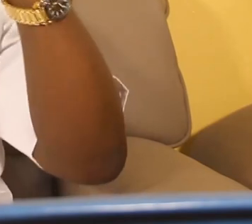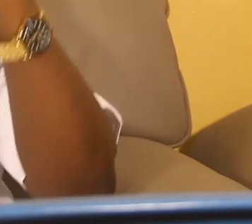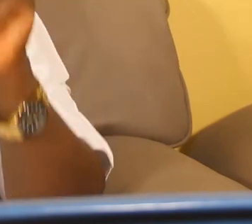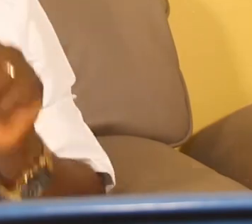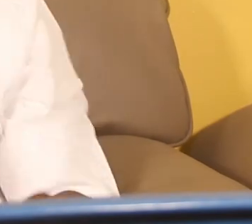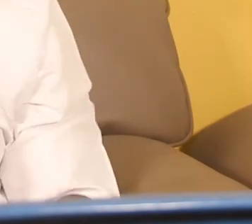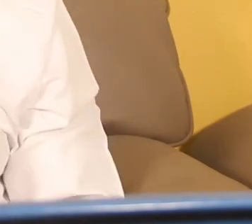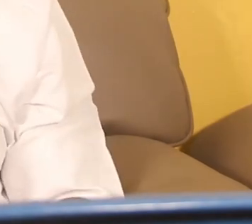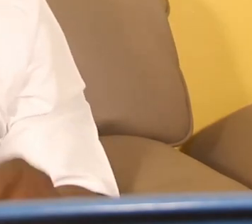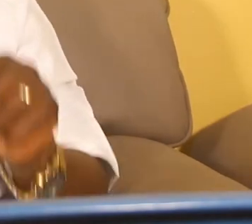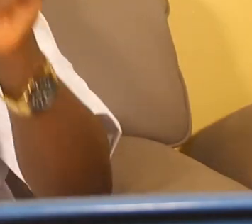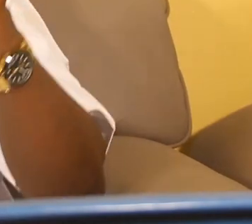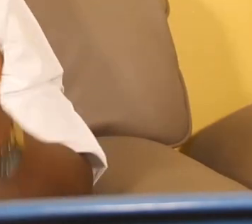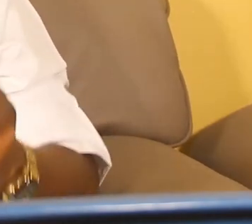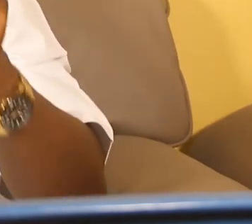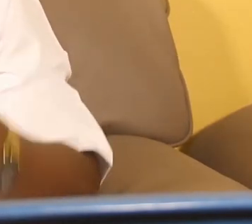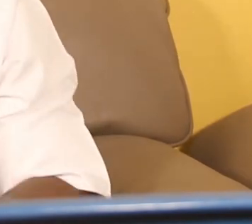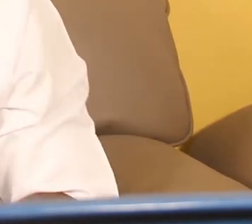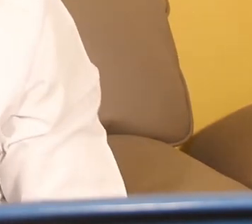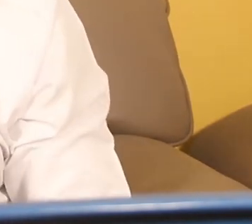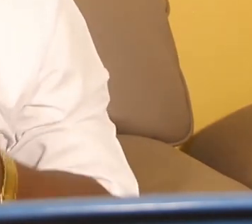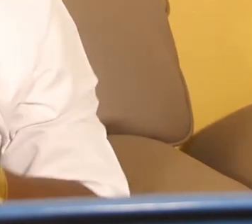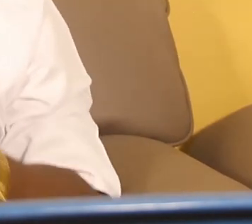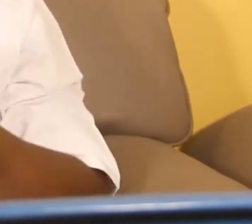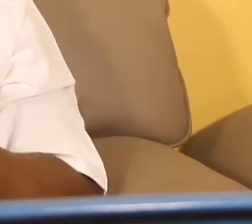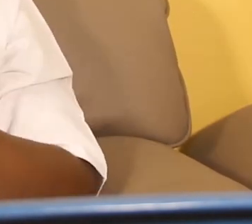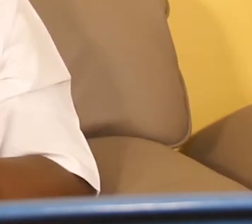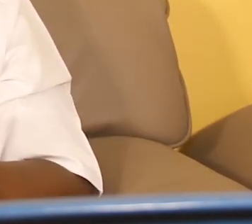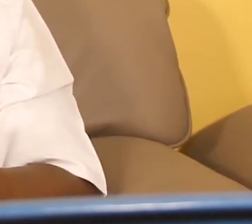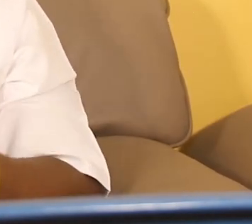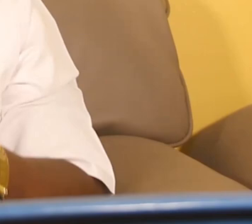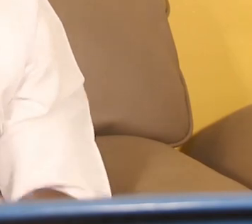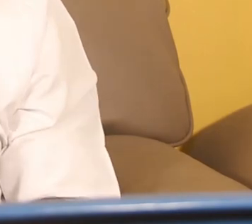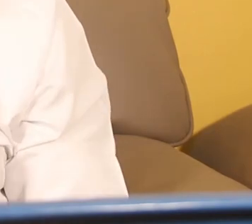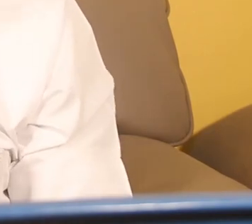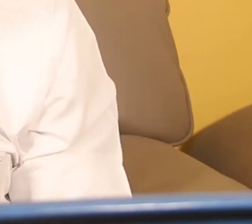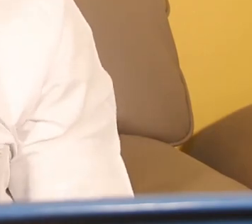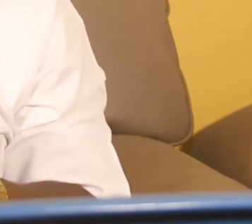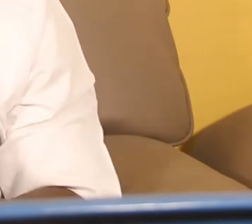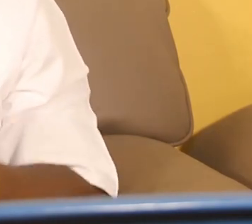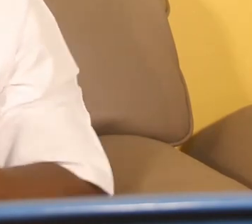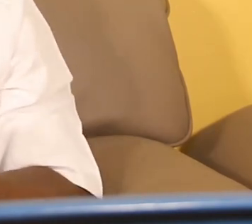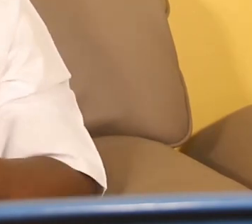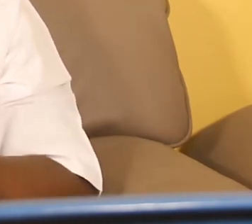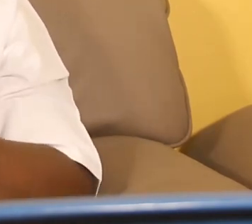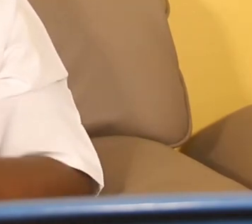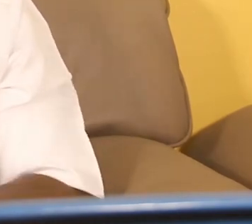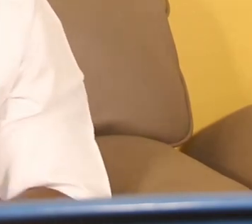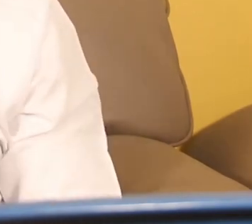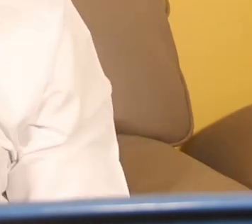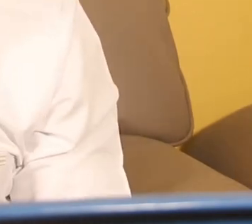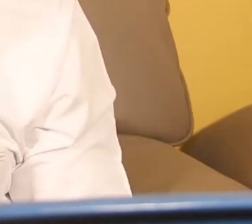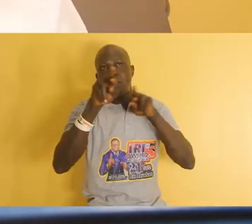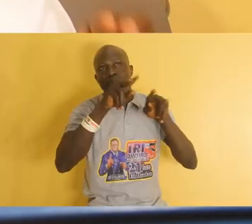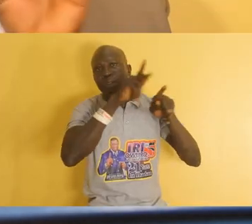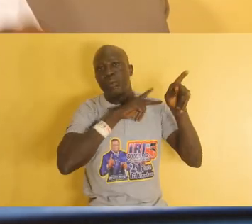Lord, Facebook. On Facebook. Apostle Doctor. Apostle Doctor. SMO. SMO. Mustafa. Mustafa. JP.